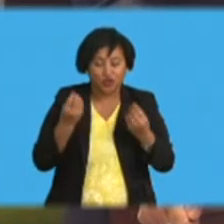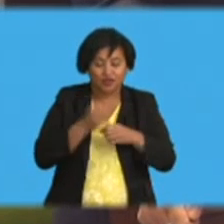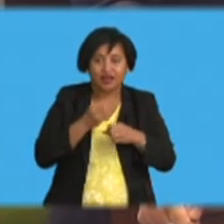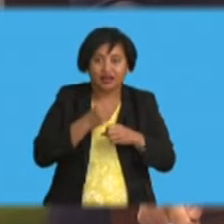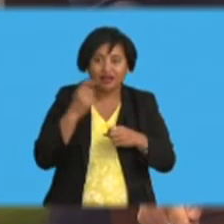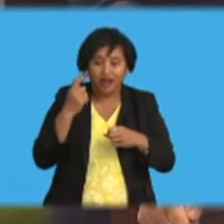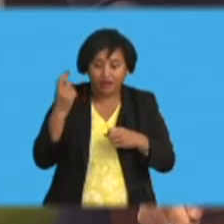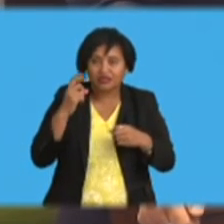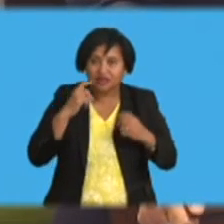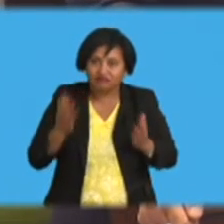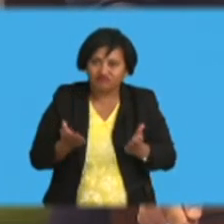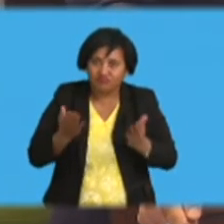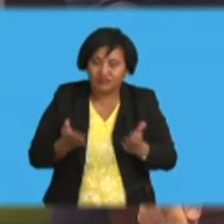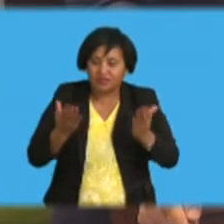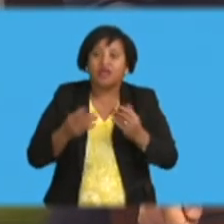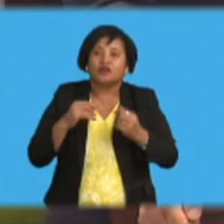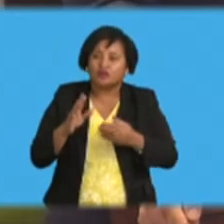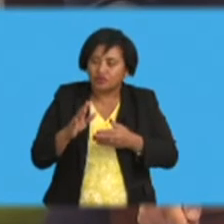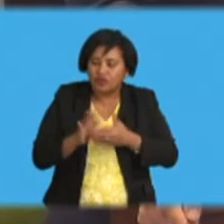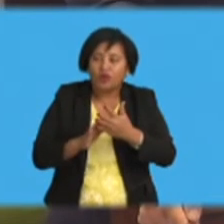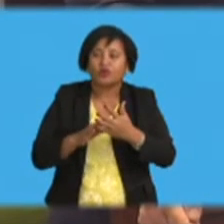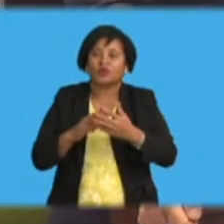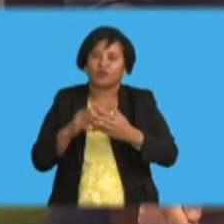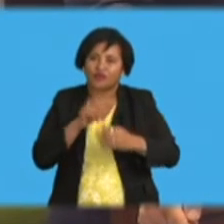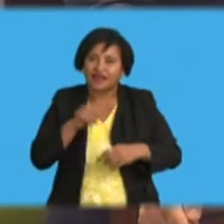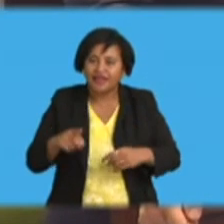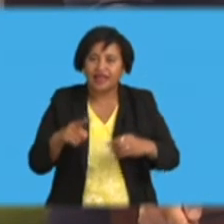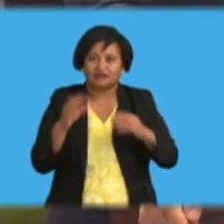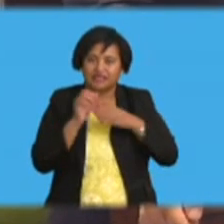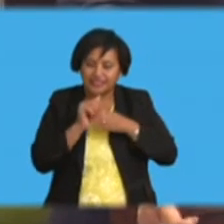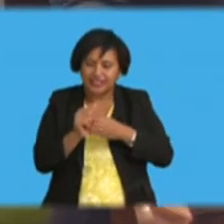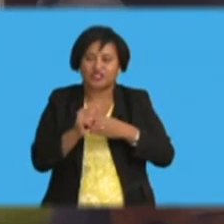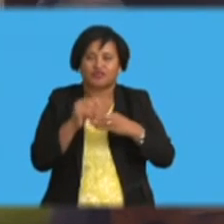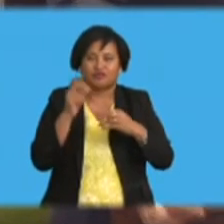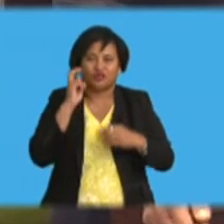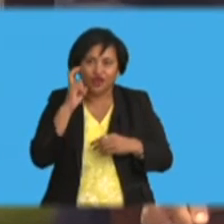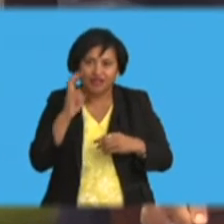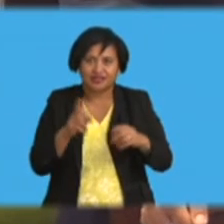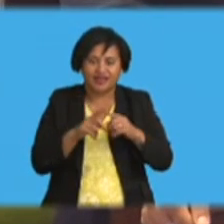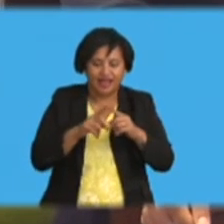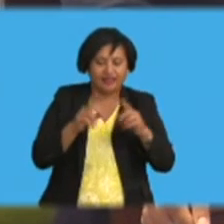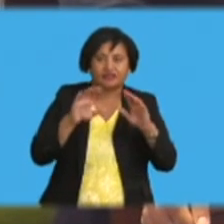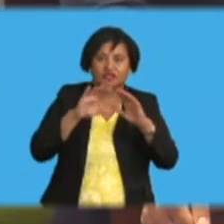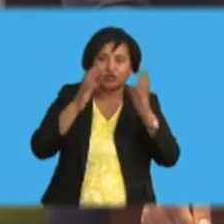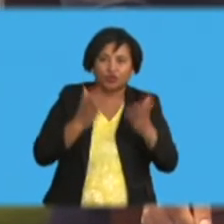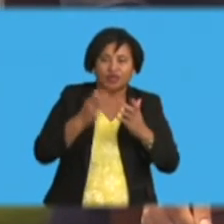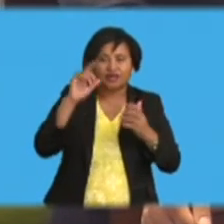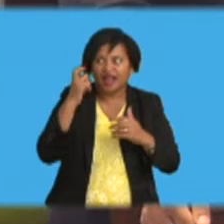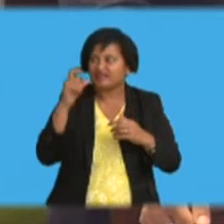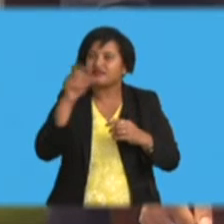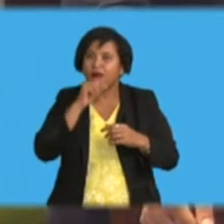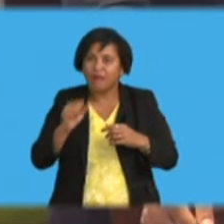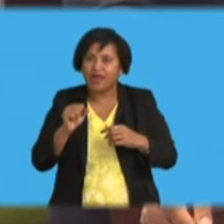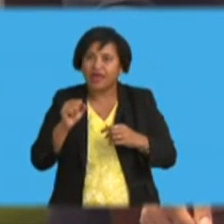and staff, undergoing extensive service and systematic leadership training. Such training from the likes of world-renowned service expert Ron Kaufman